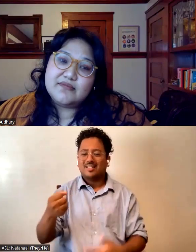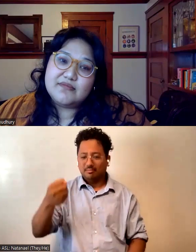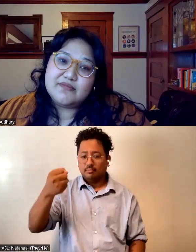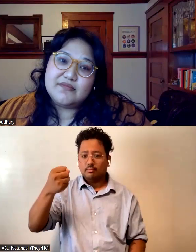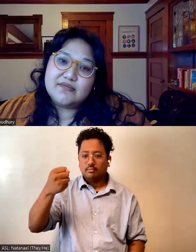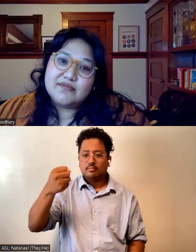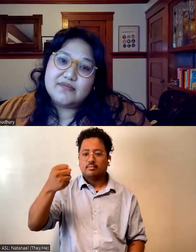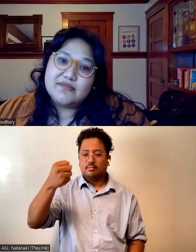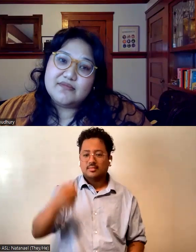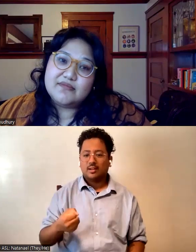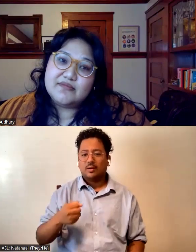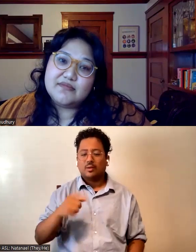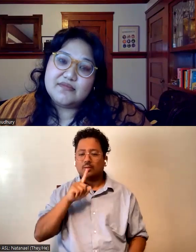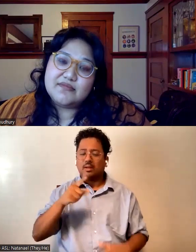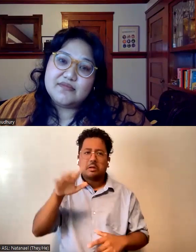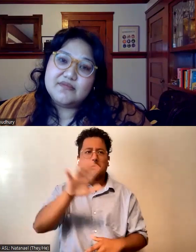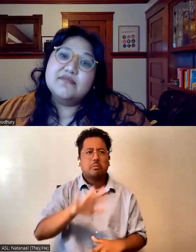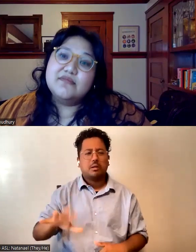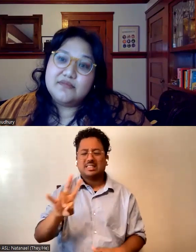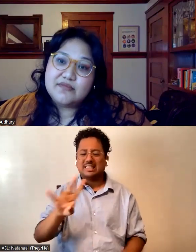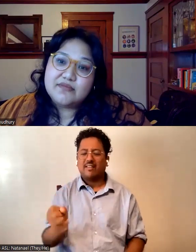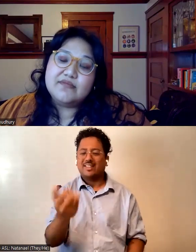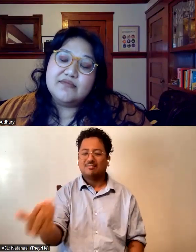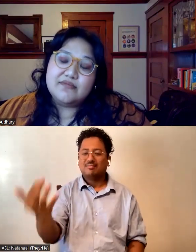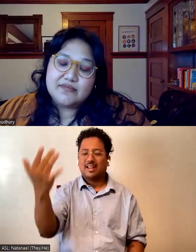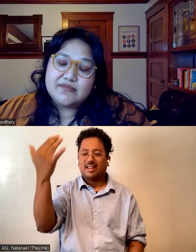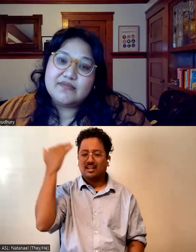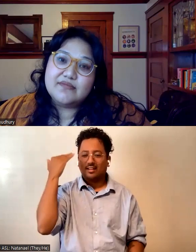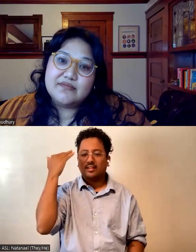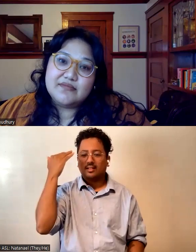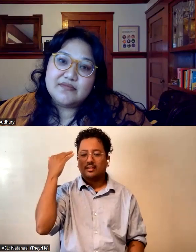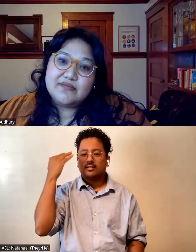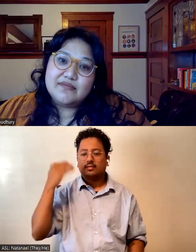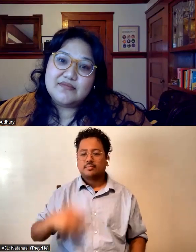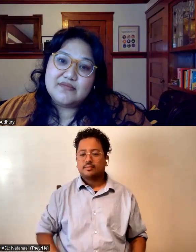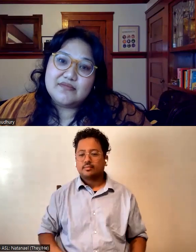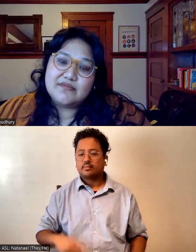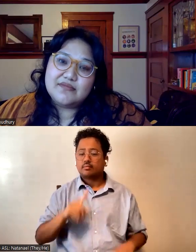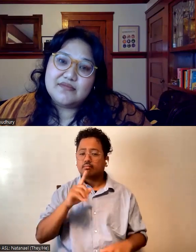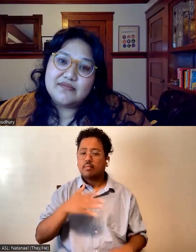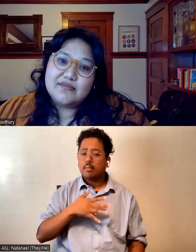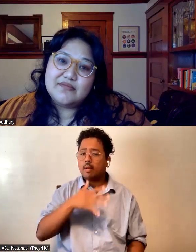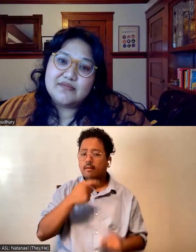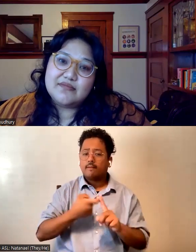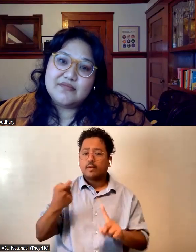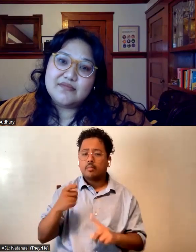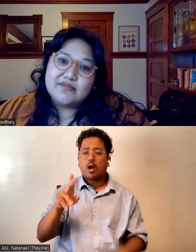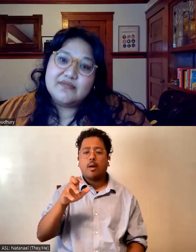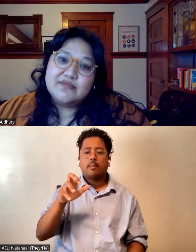the early mid-70s. And my mom is from an upper caste